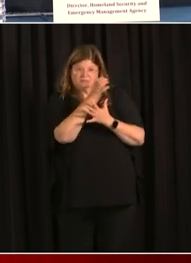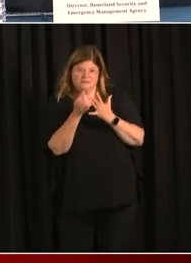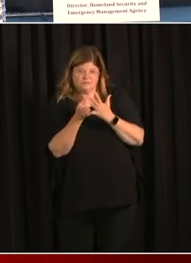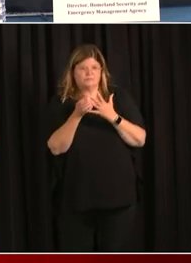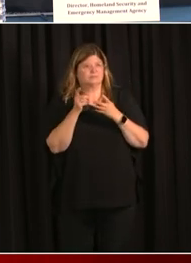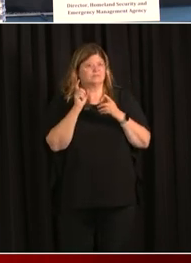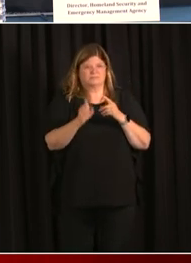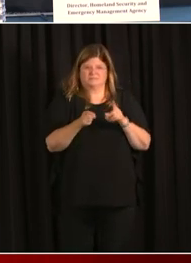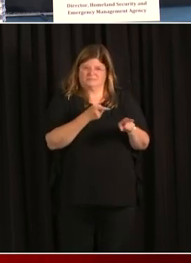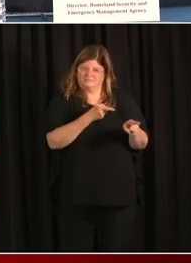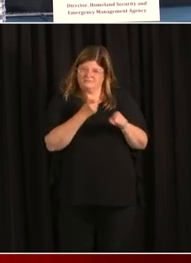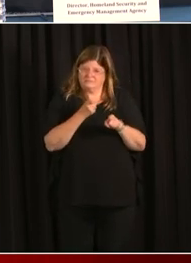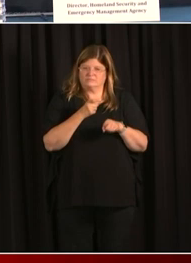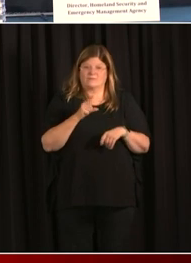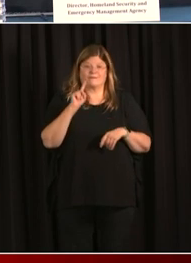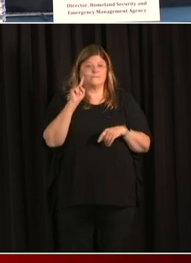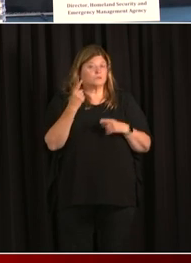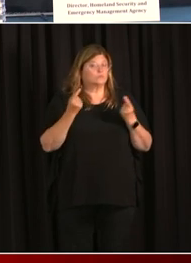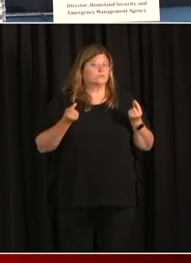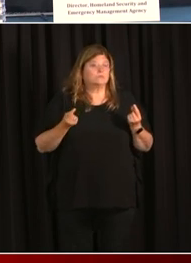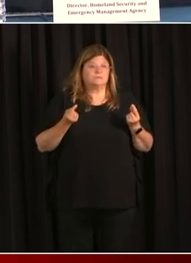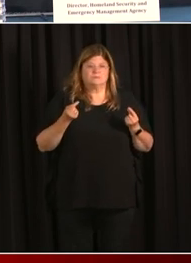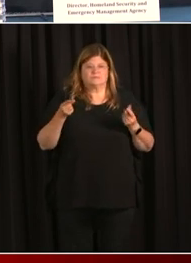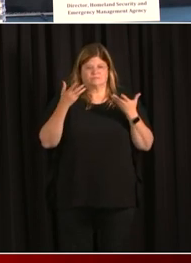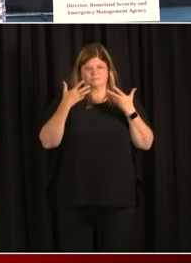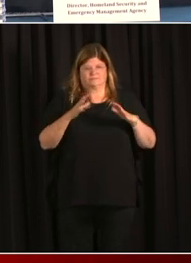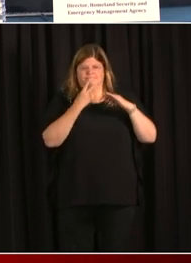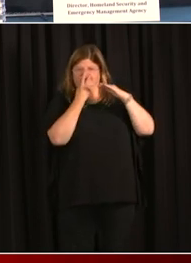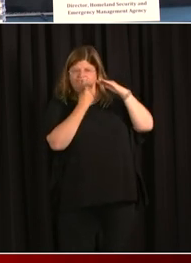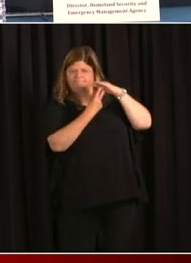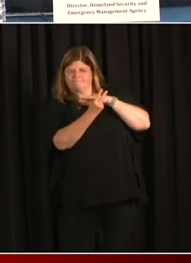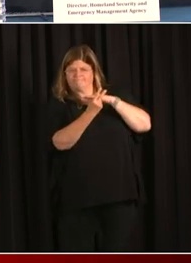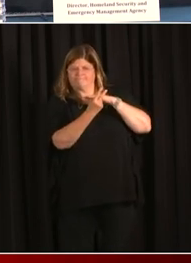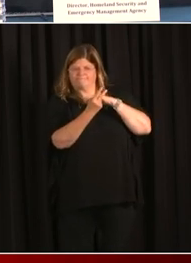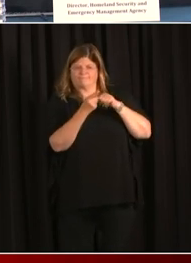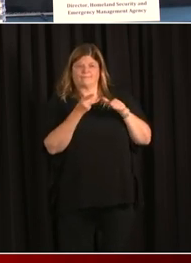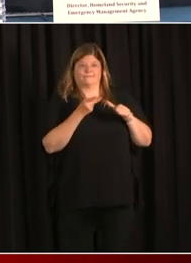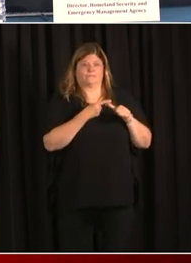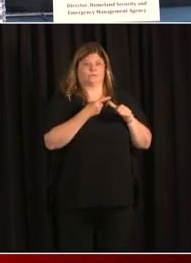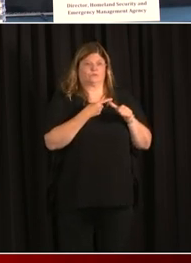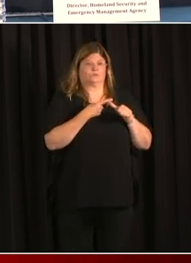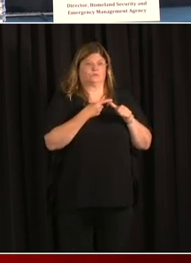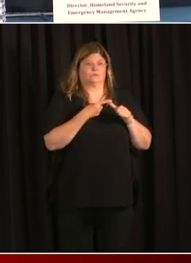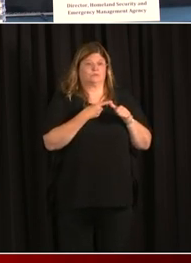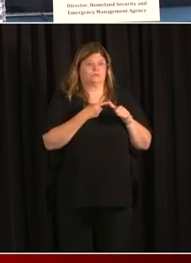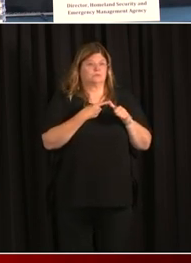The first was that we knew that eventually, once the first